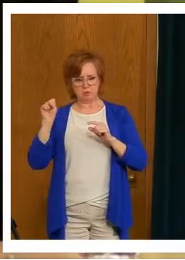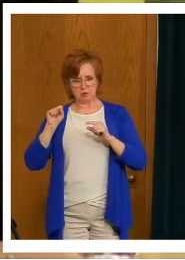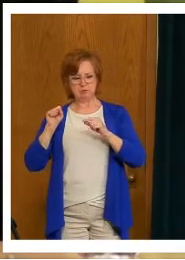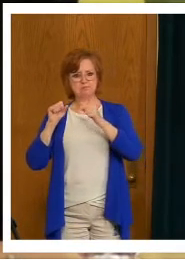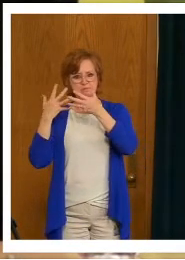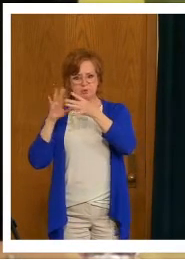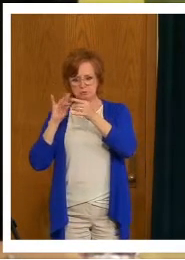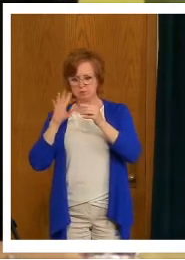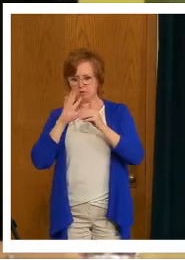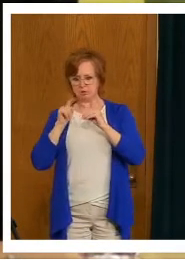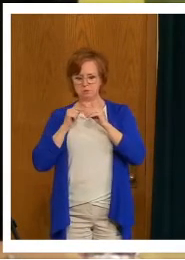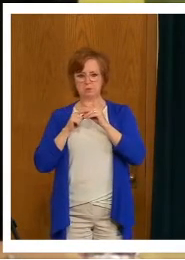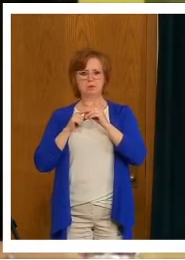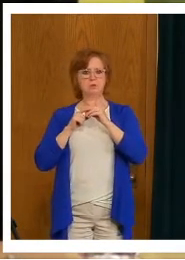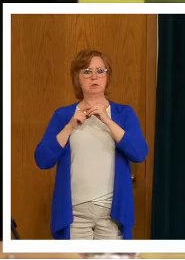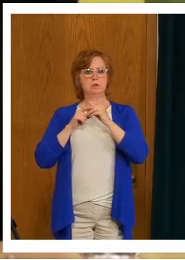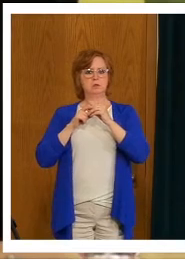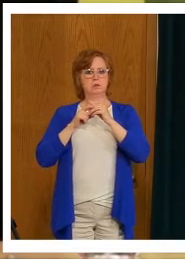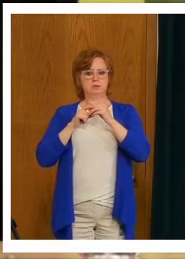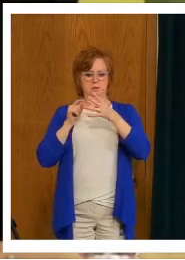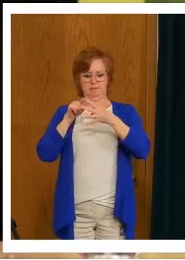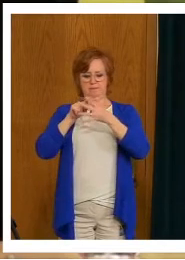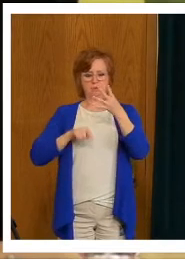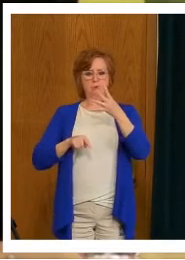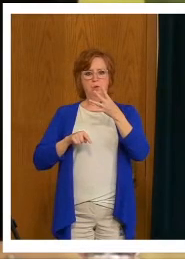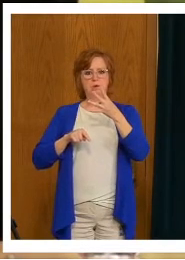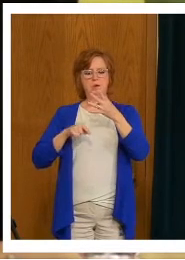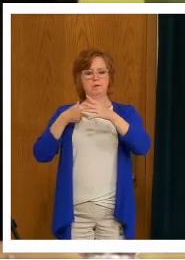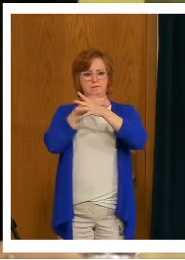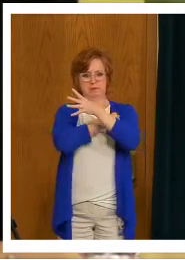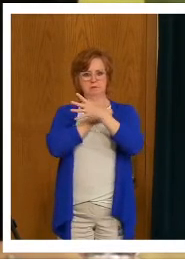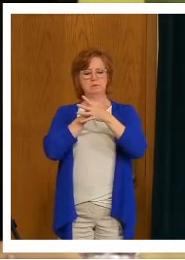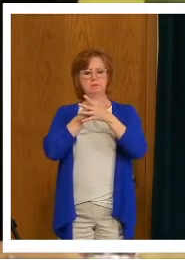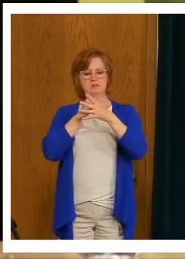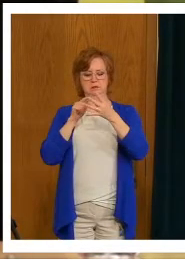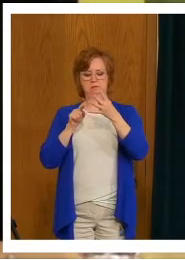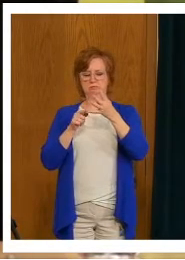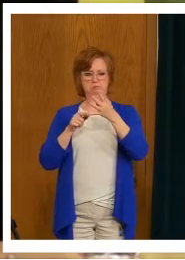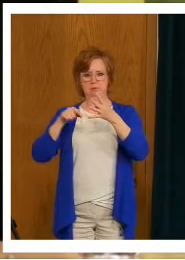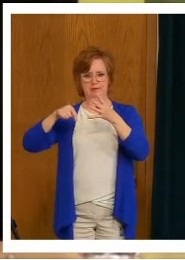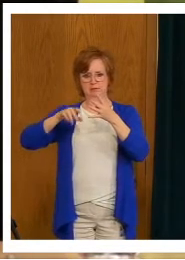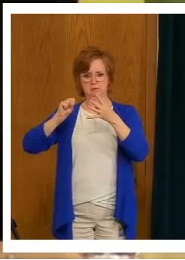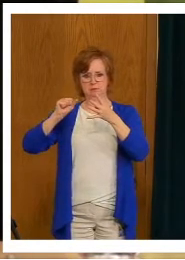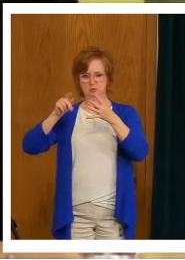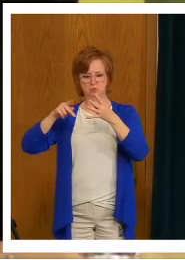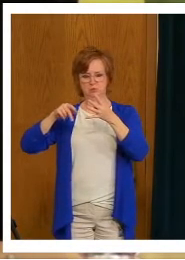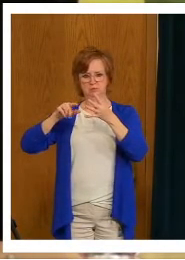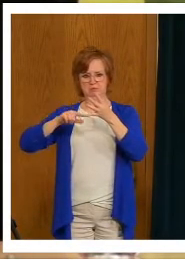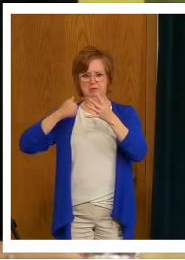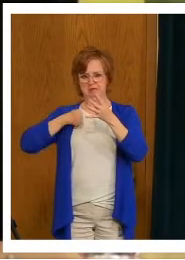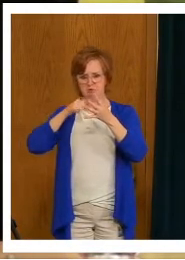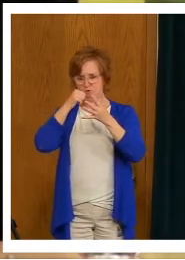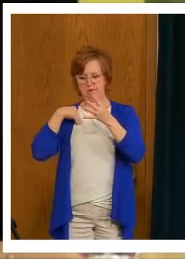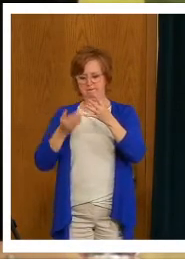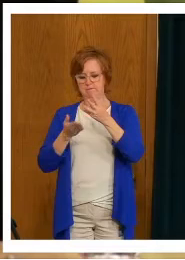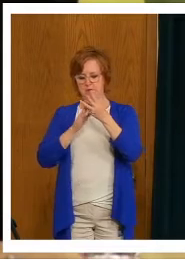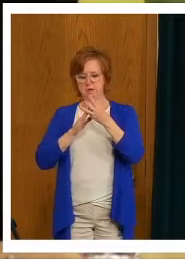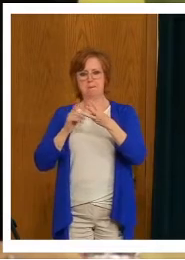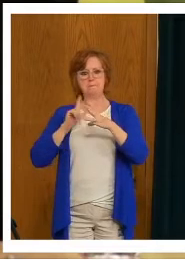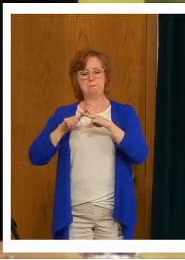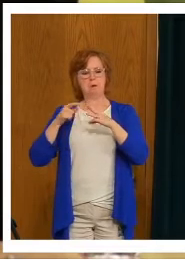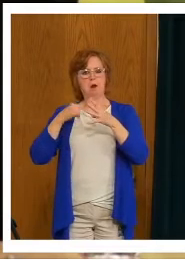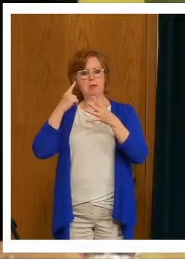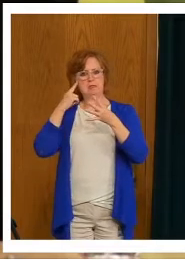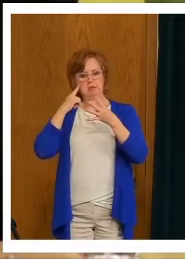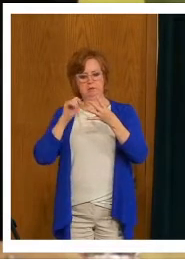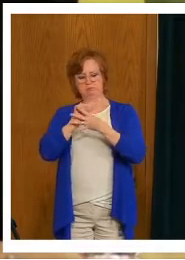points to all 4 vaccines, 3 that have been delivered in Canada and Saskatchewan, but I suspect all 4 vaccines, including the J&J, have a fairly